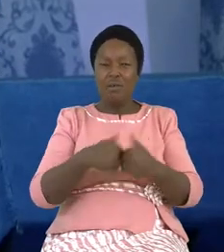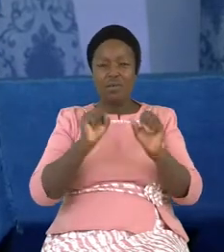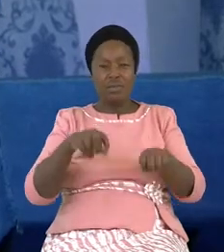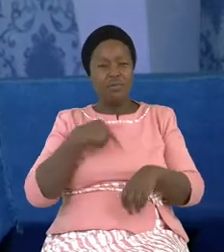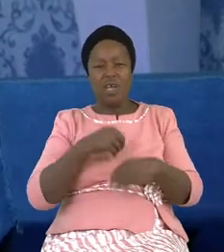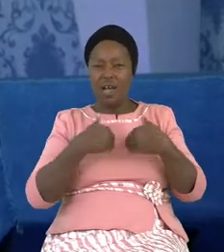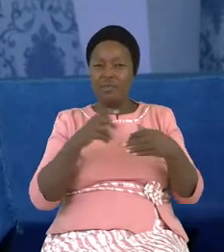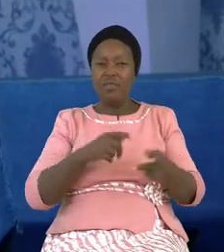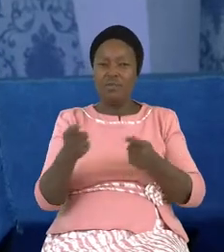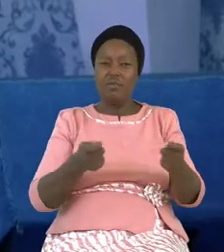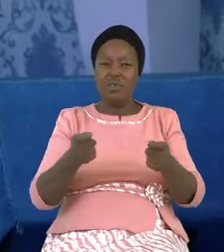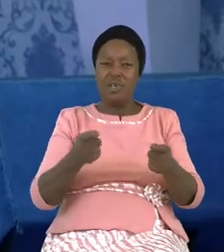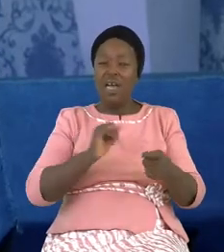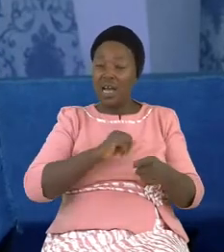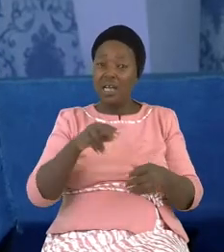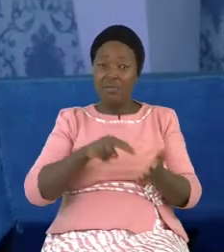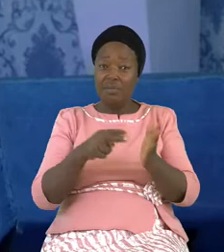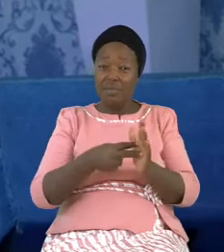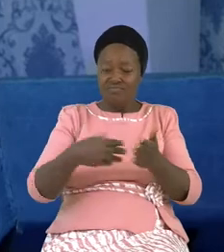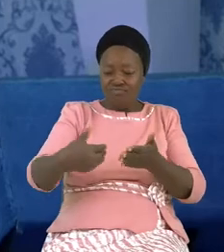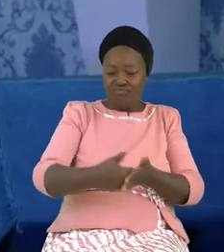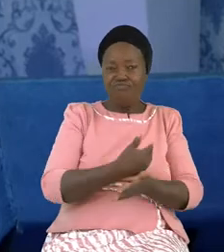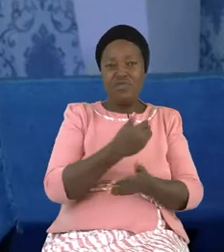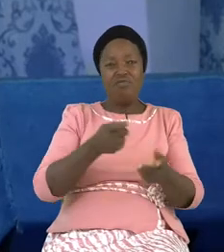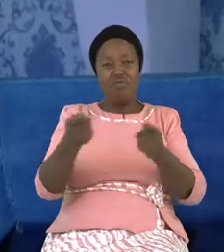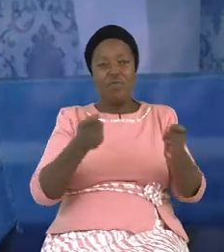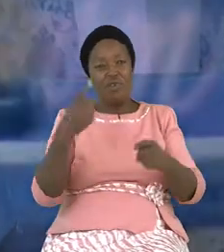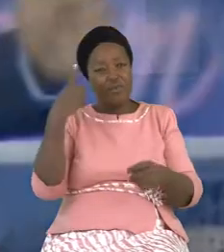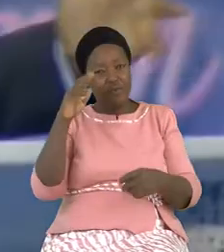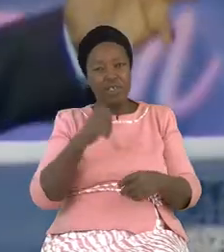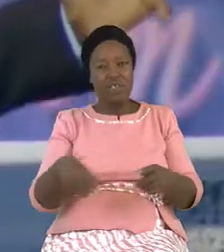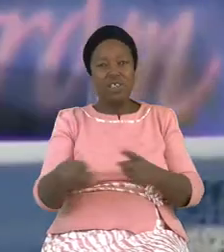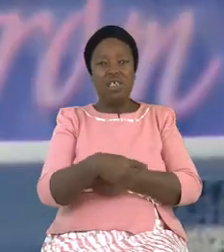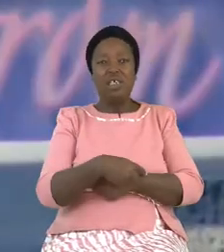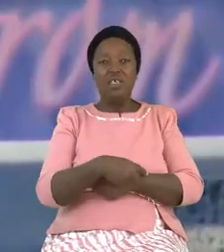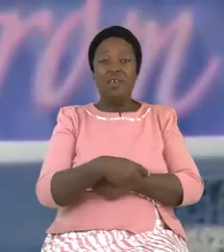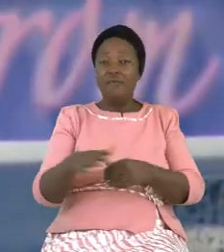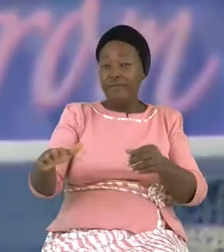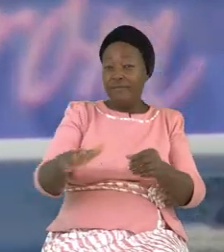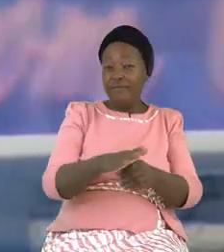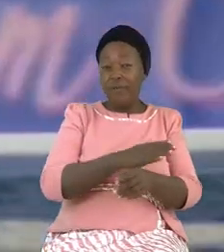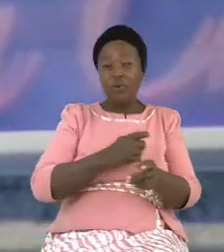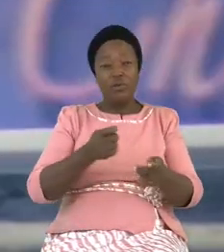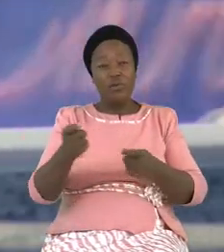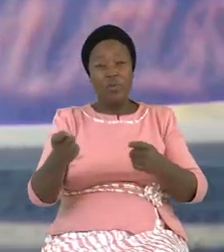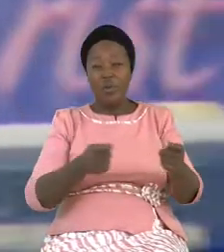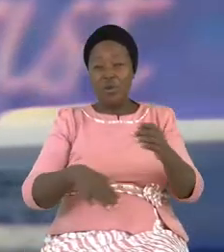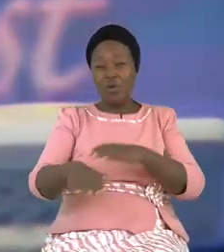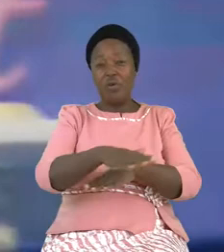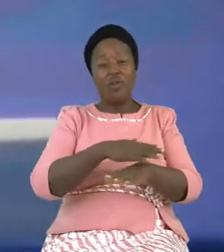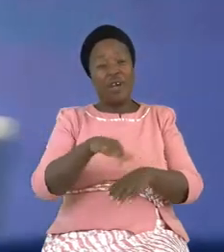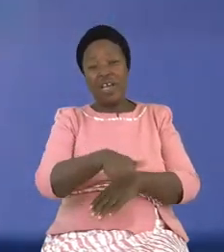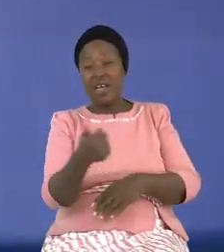mean, fresh dominion for today. Full dominion over every challenge